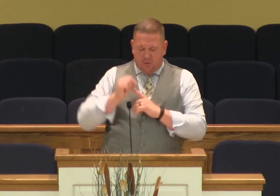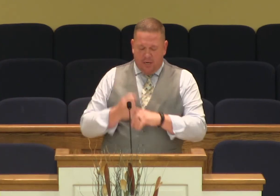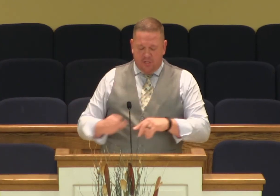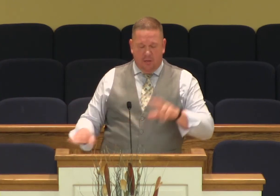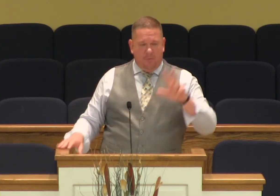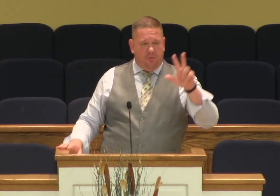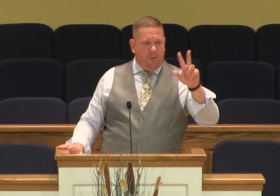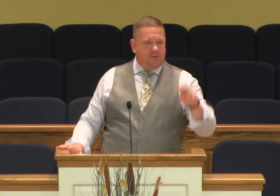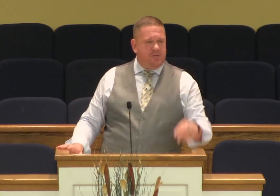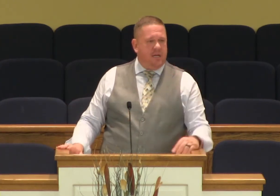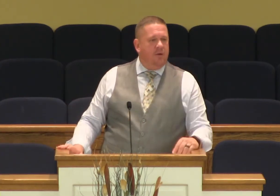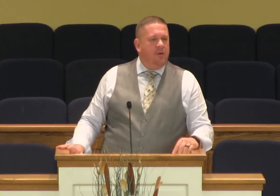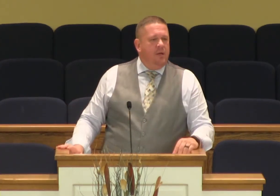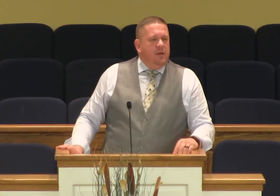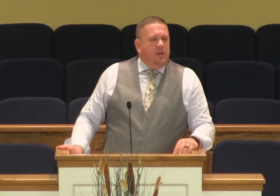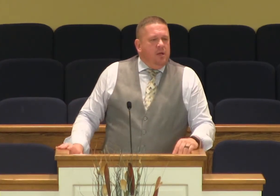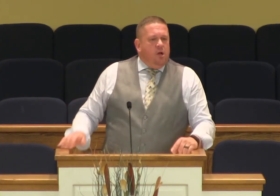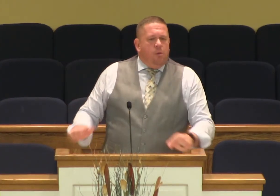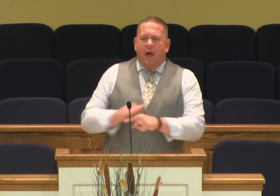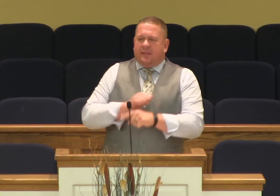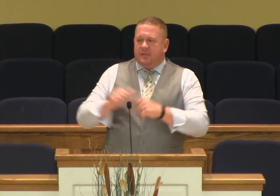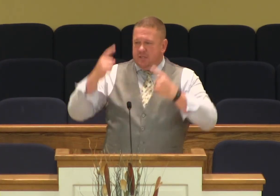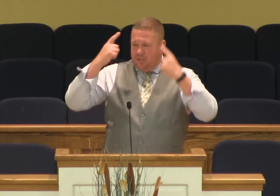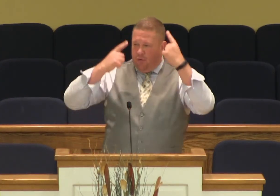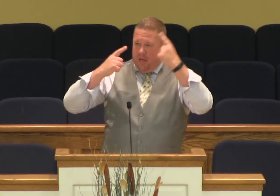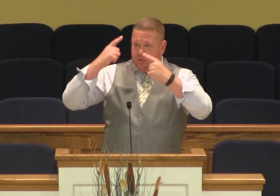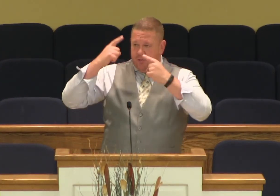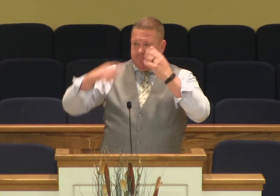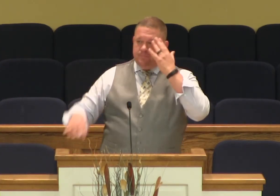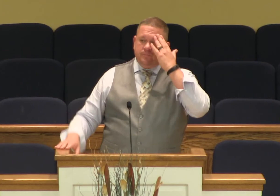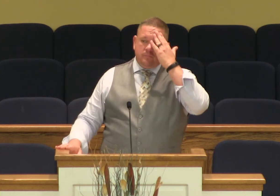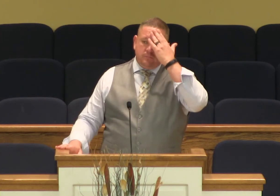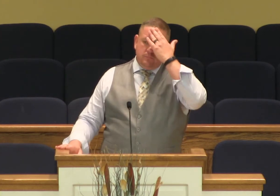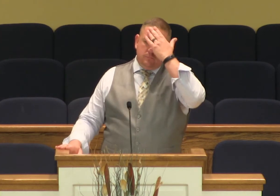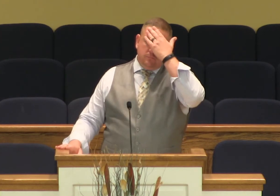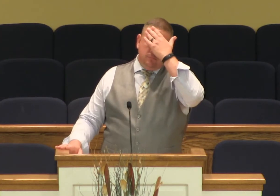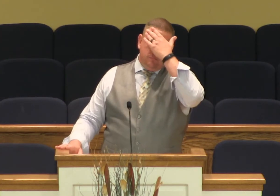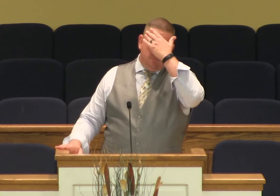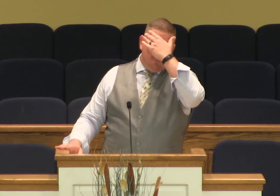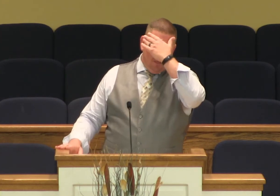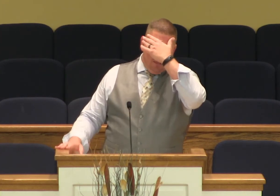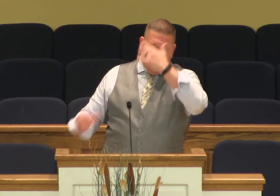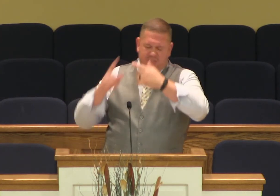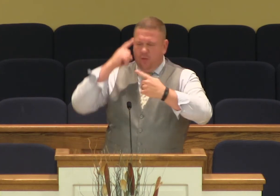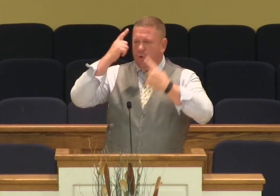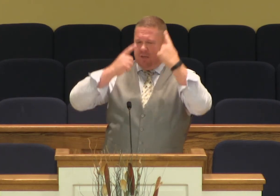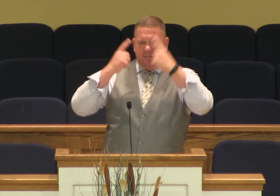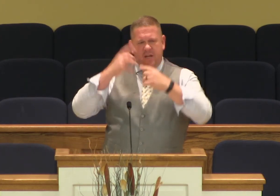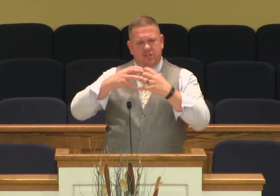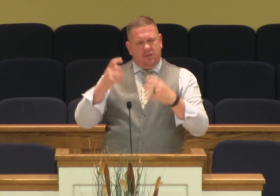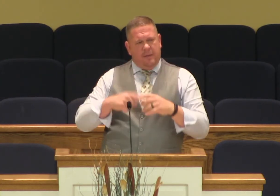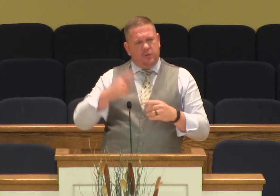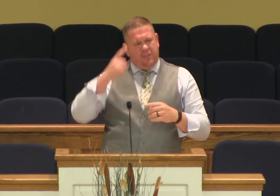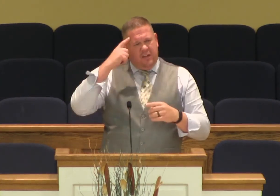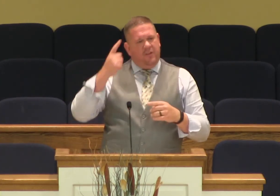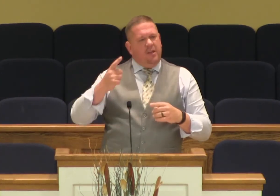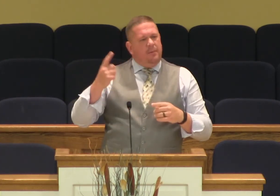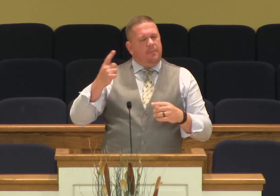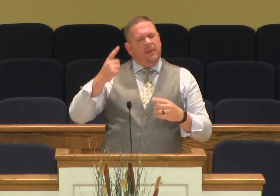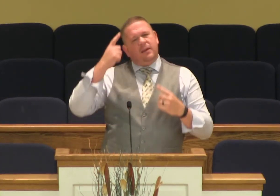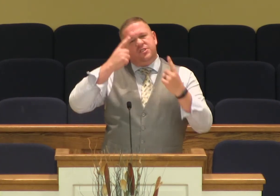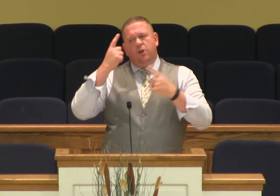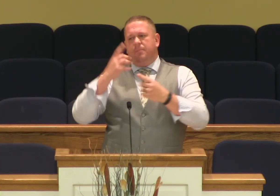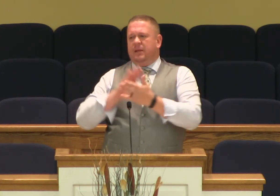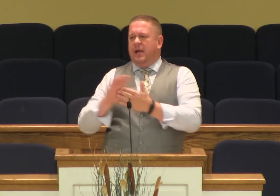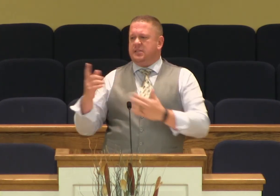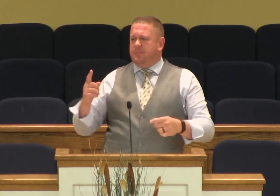of the situation. Number 3, watch this now. Practice consideration. When I think of the word consideration, a lot of times we think of